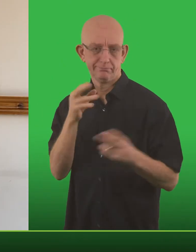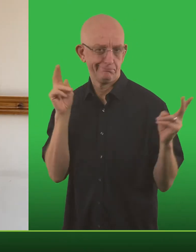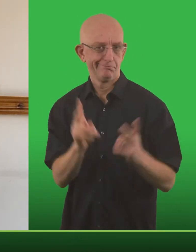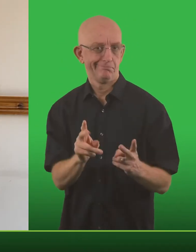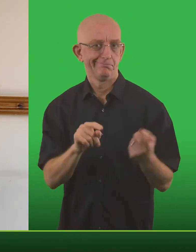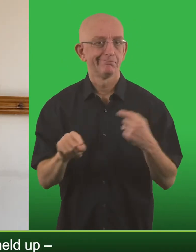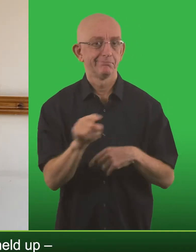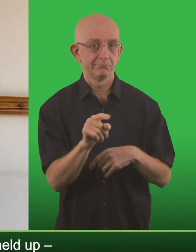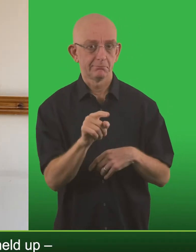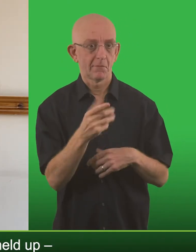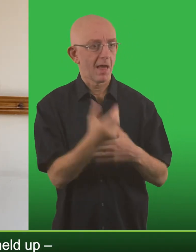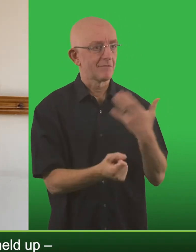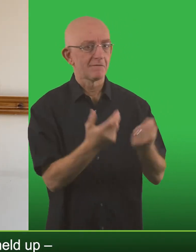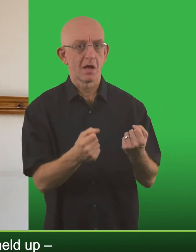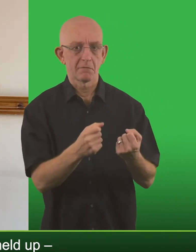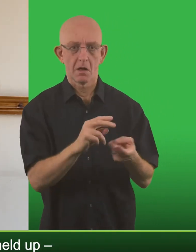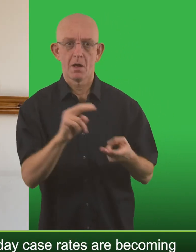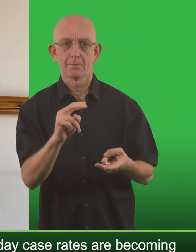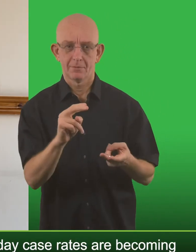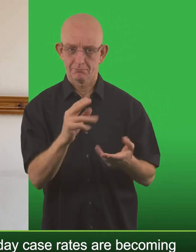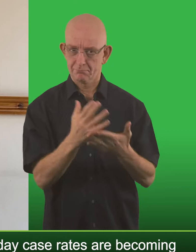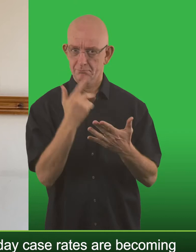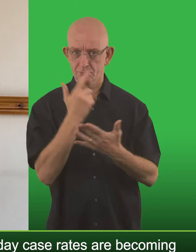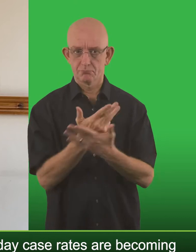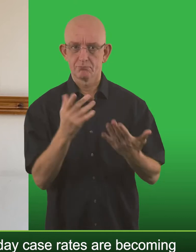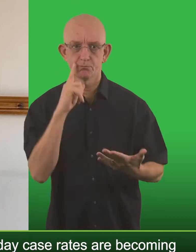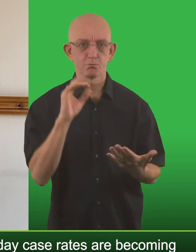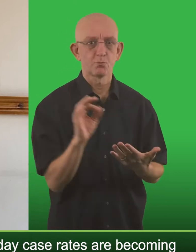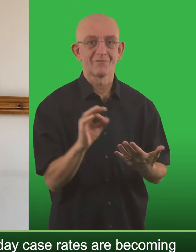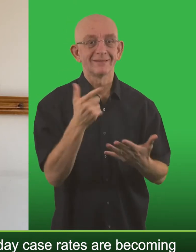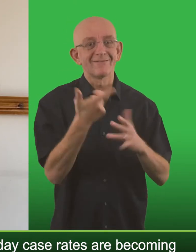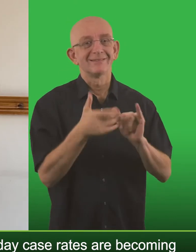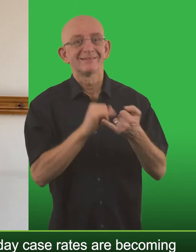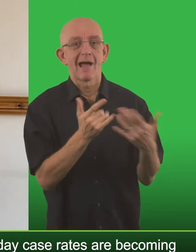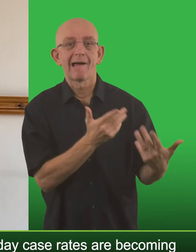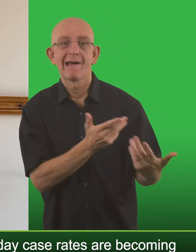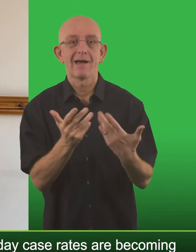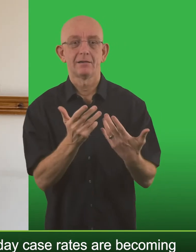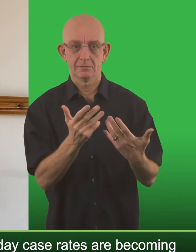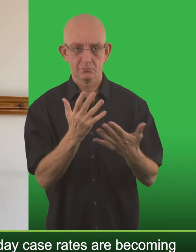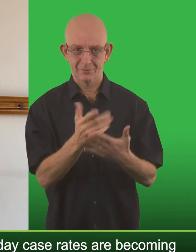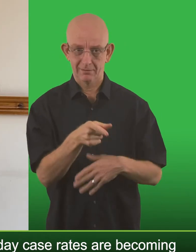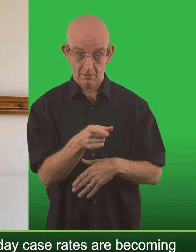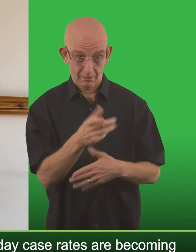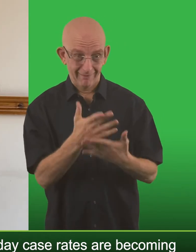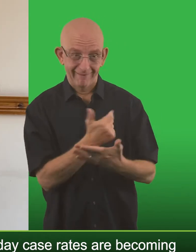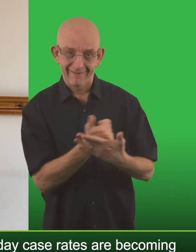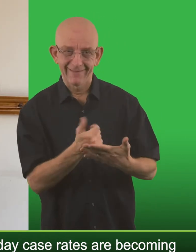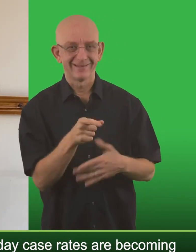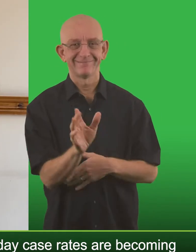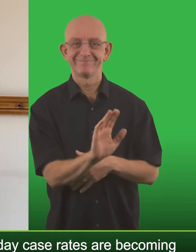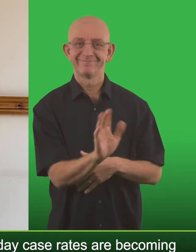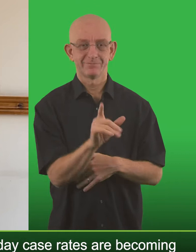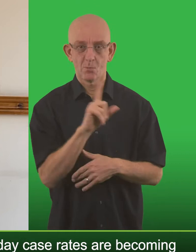significantly. The positivity rate has held up, so that's a really good indicator that the 7-day case rates are becoming less and less reliable